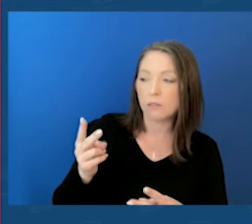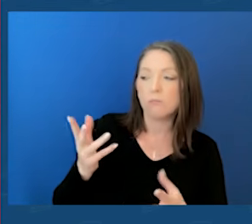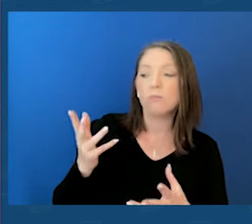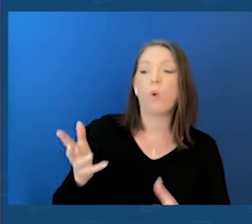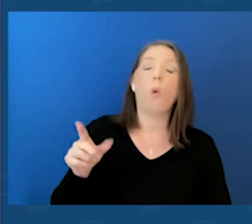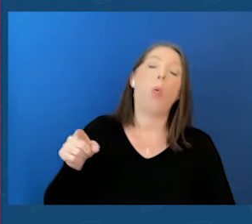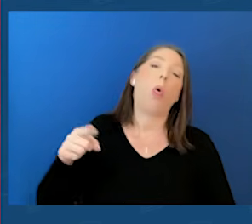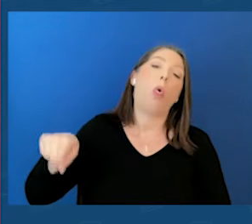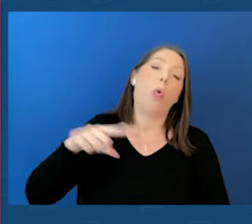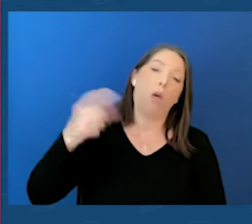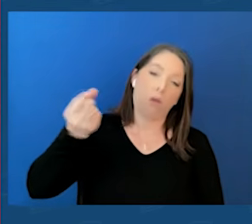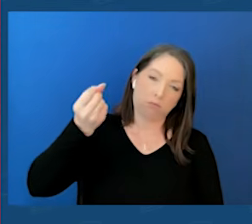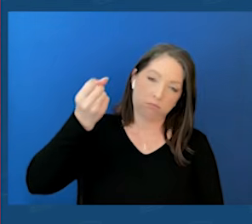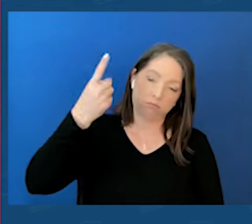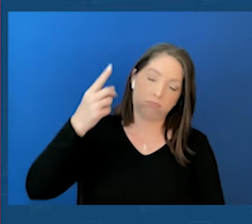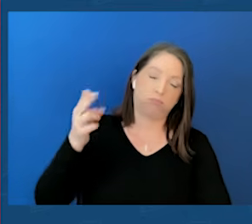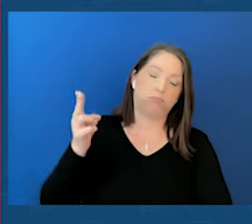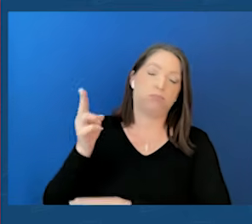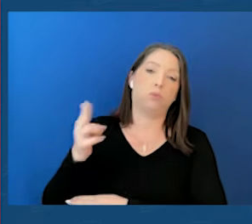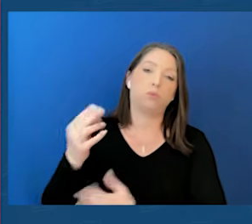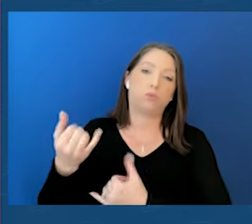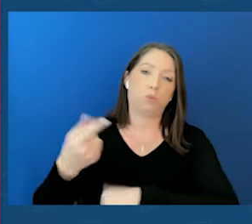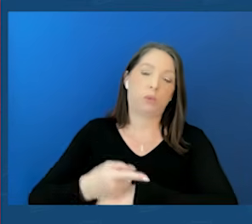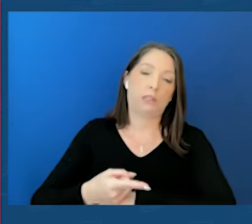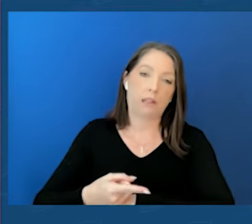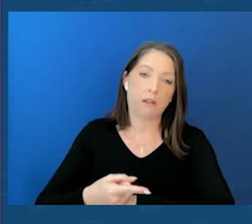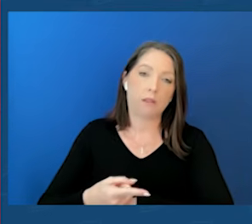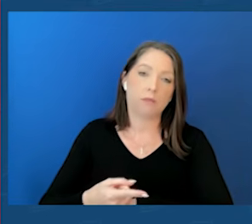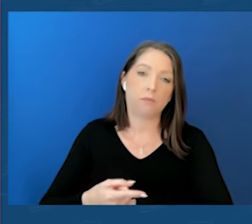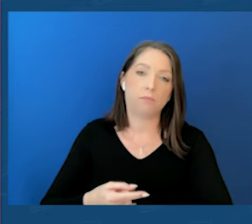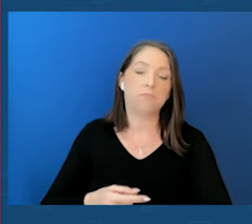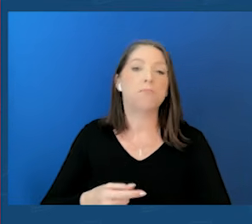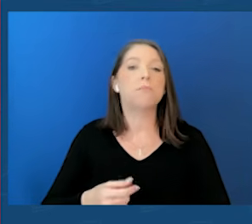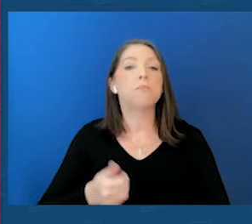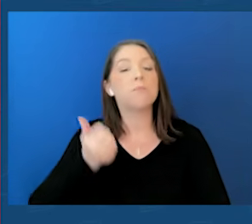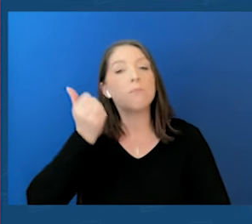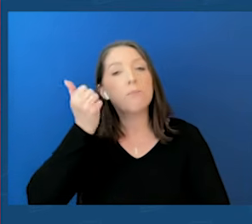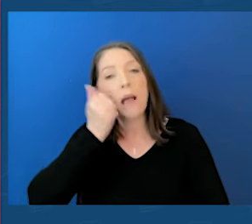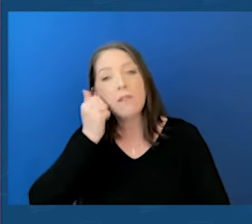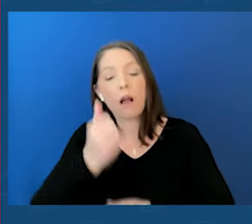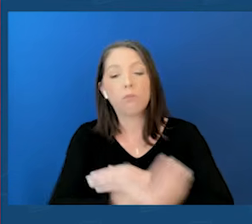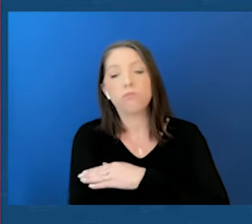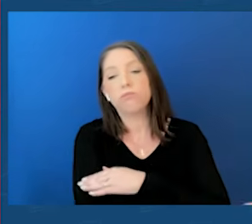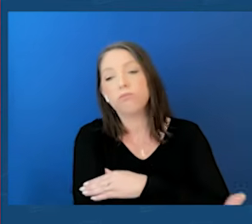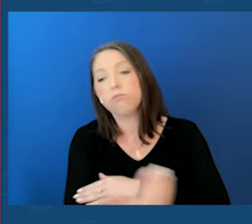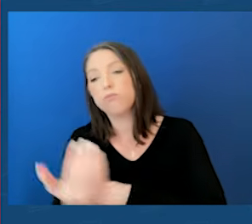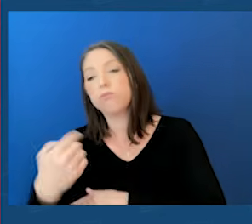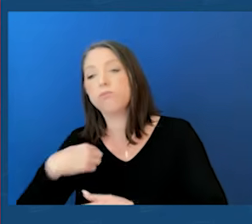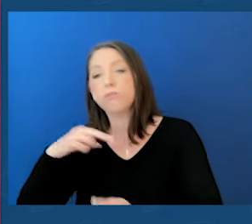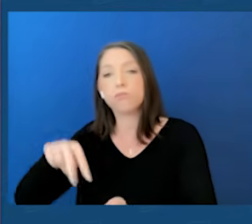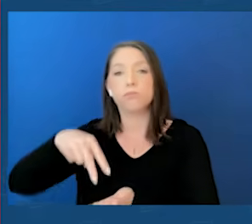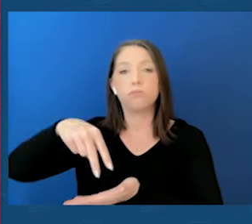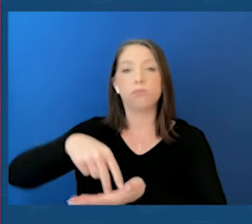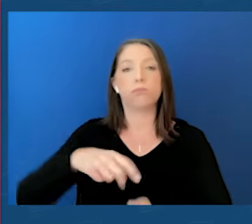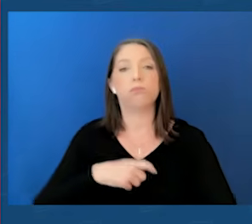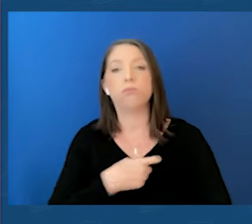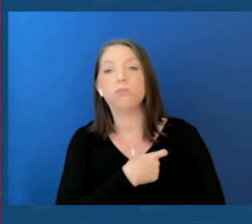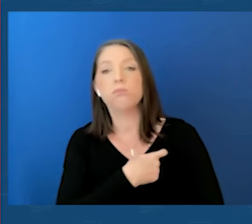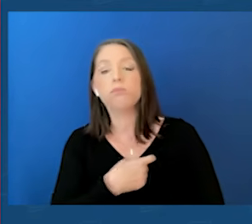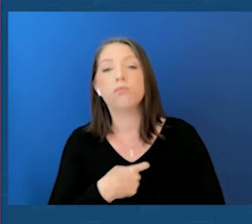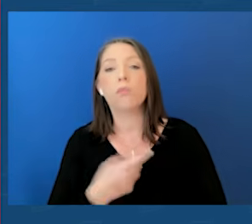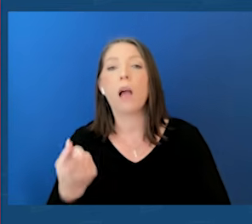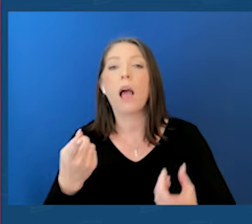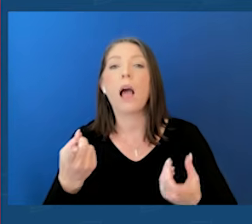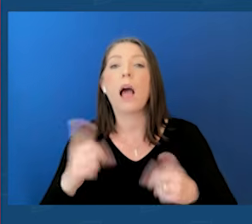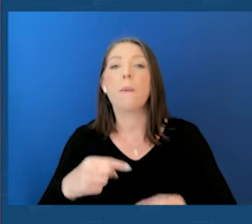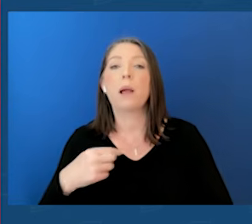today. I get up every morning looking at a scar on my chest from when I was stabbed